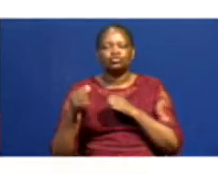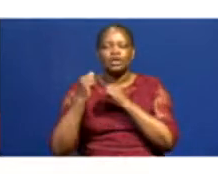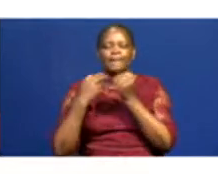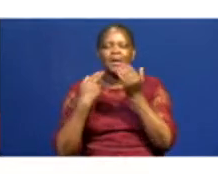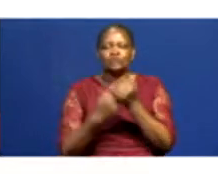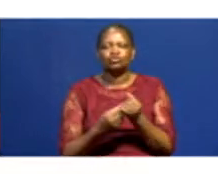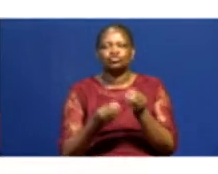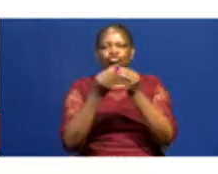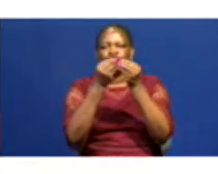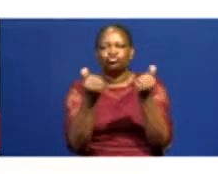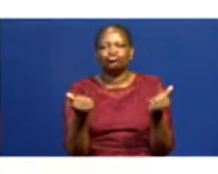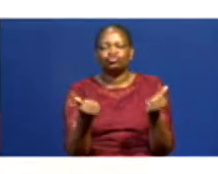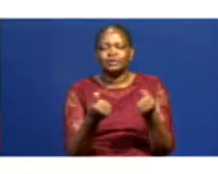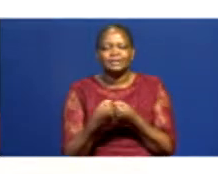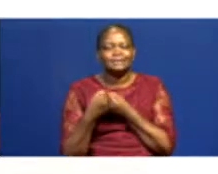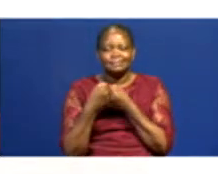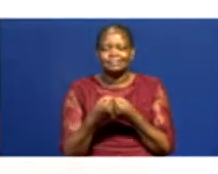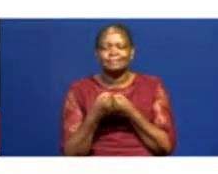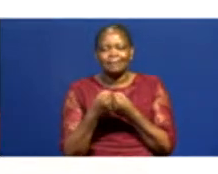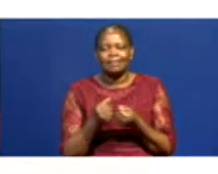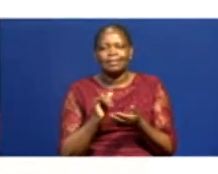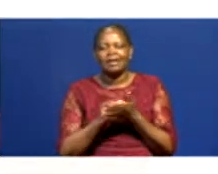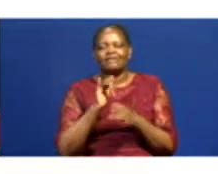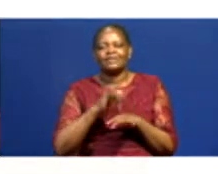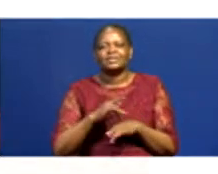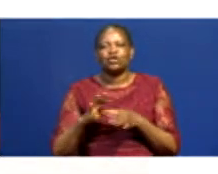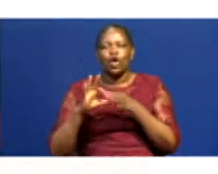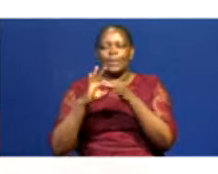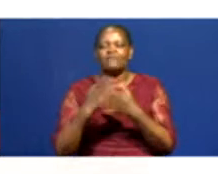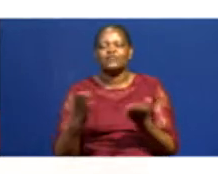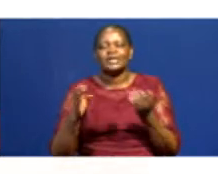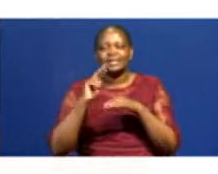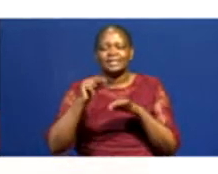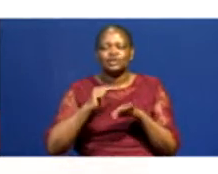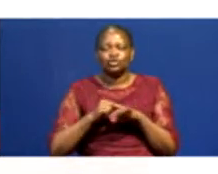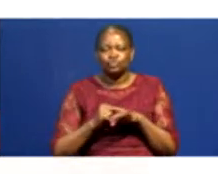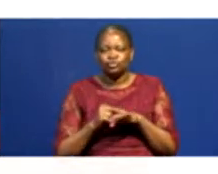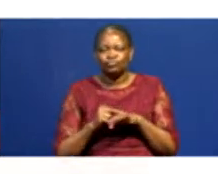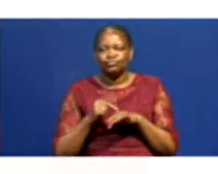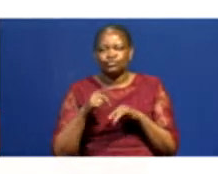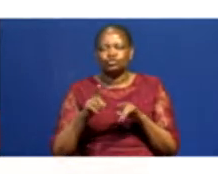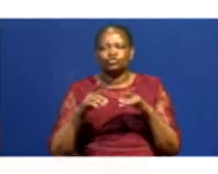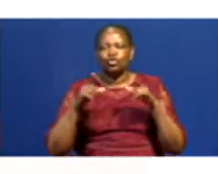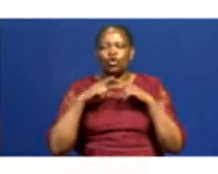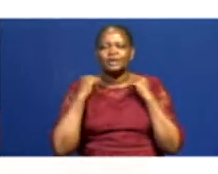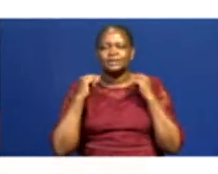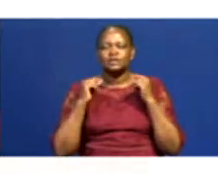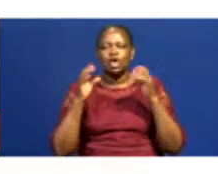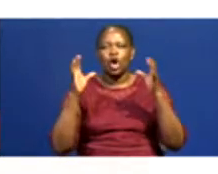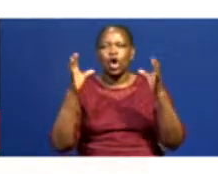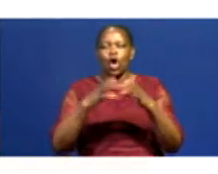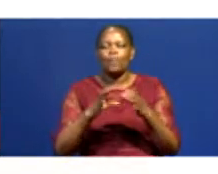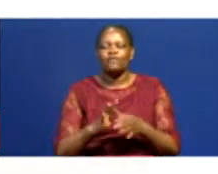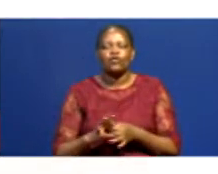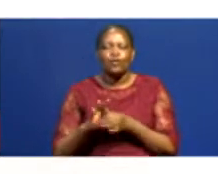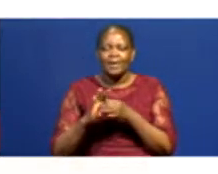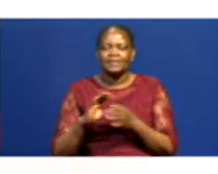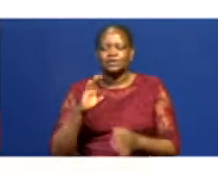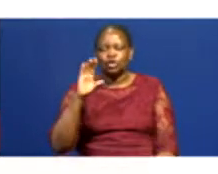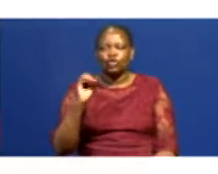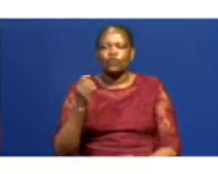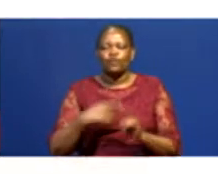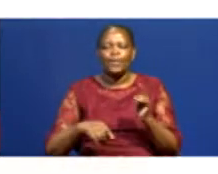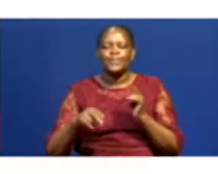to address the pressing challenges facing cooperatives across the nation. Chelugui, who hosted a delegation of cooperative CEOs